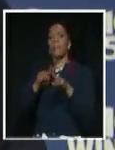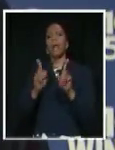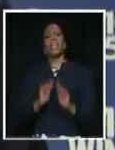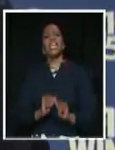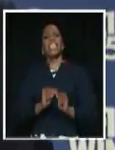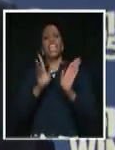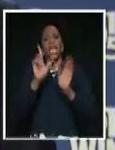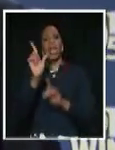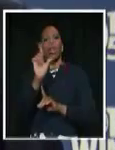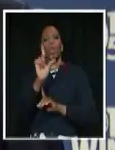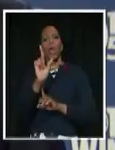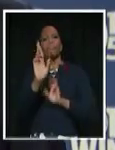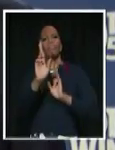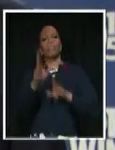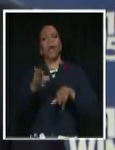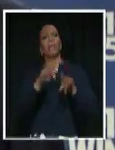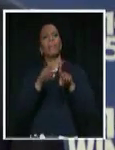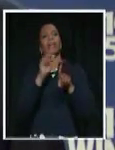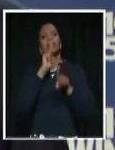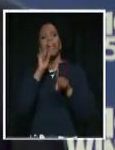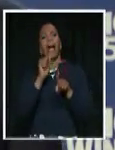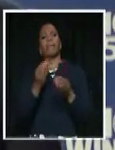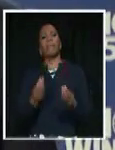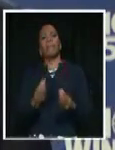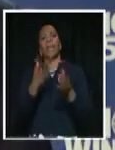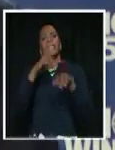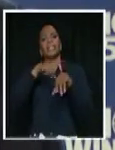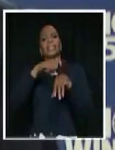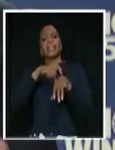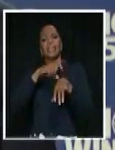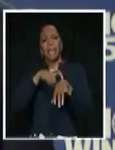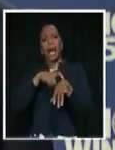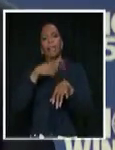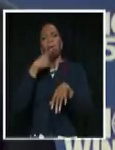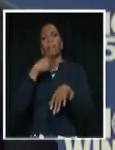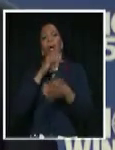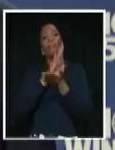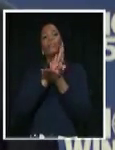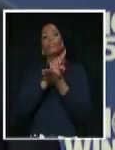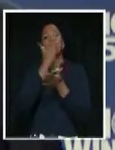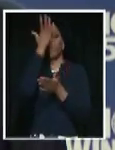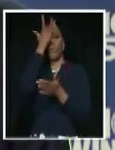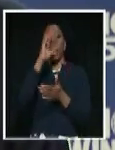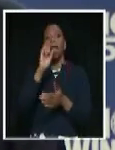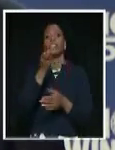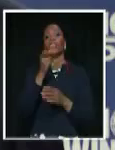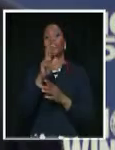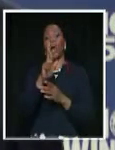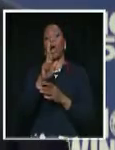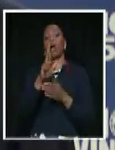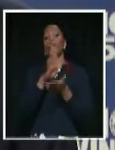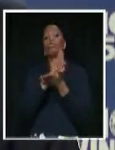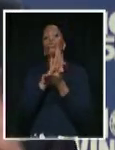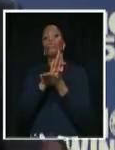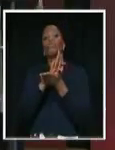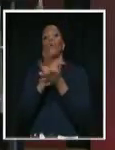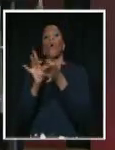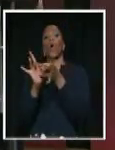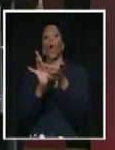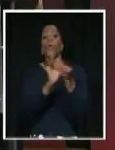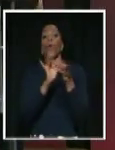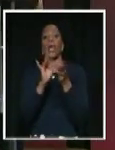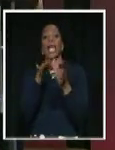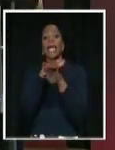gave, he hasn't spent a lot of time recently in public schools because charter schools often get, in co-locations, the very best parts of the schools, and they often